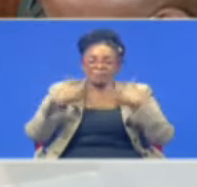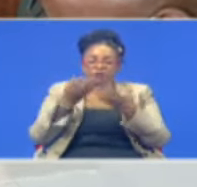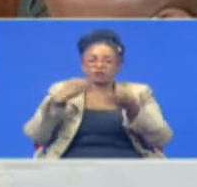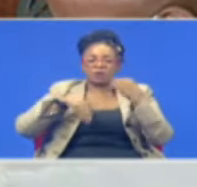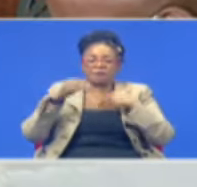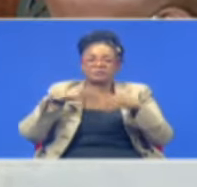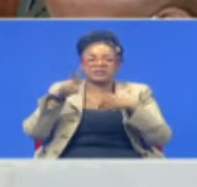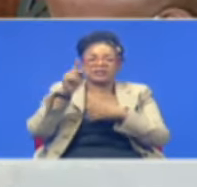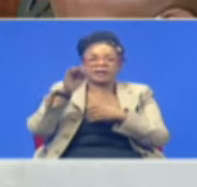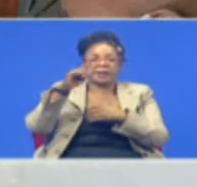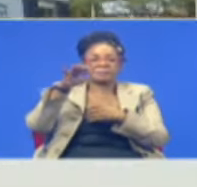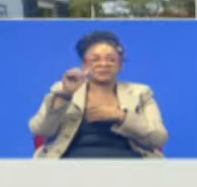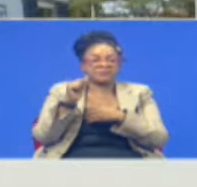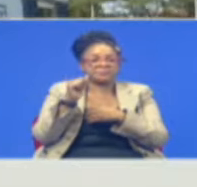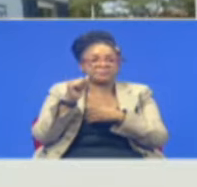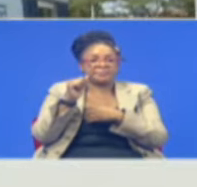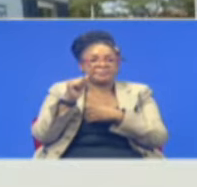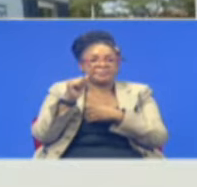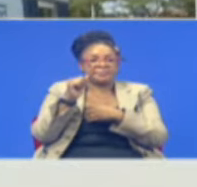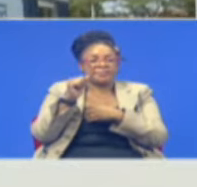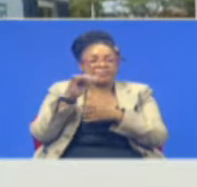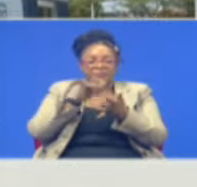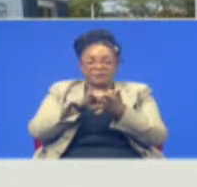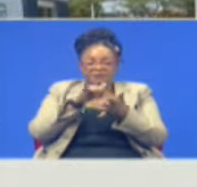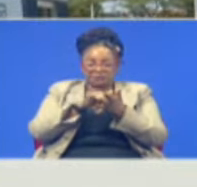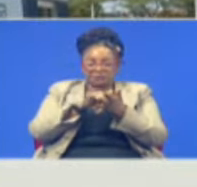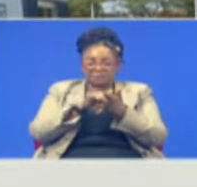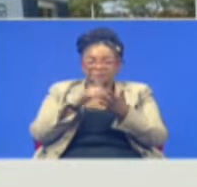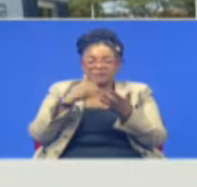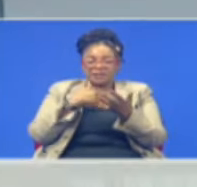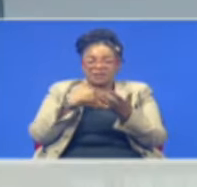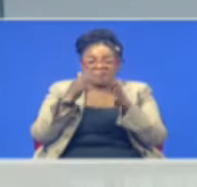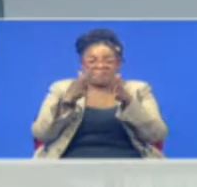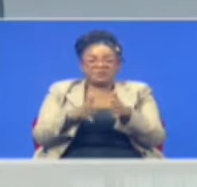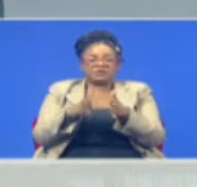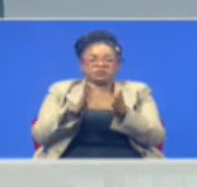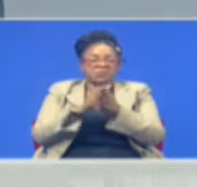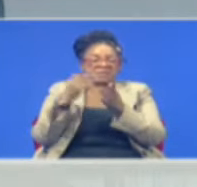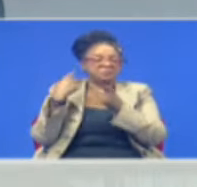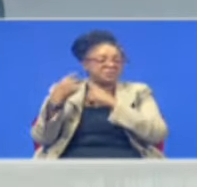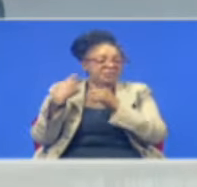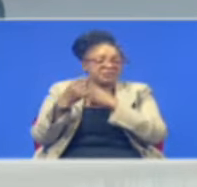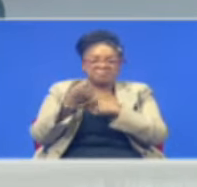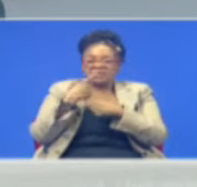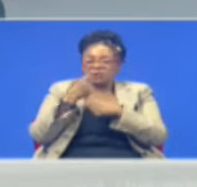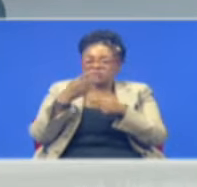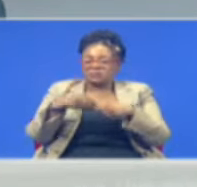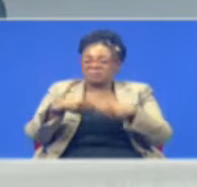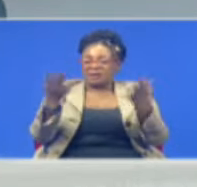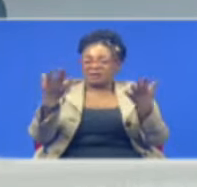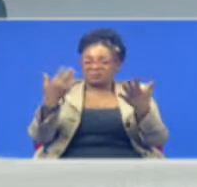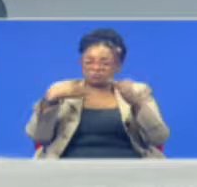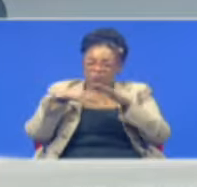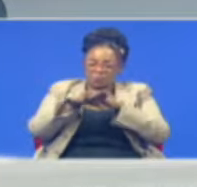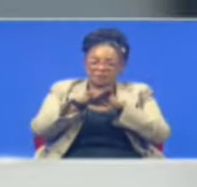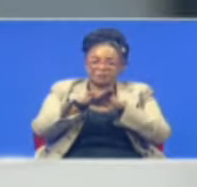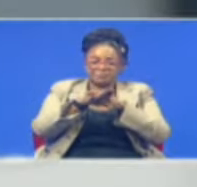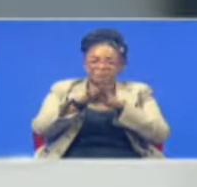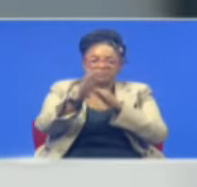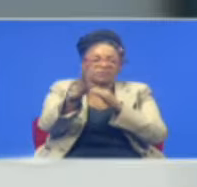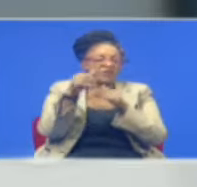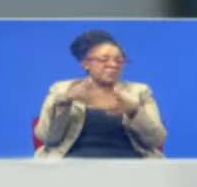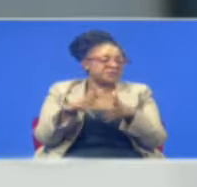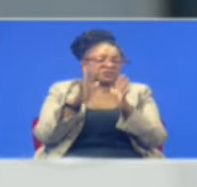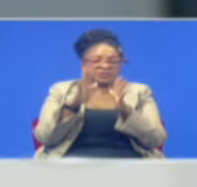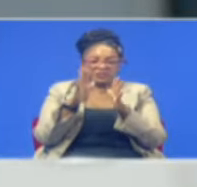Kenya Medical Supplies Authority that saw persons with no experience in medical supplies walk in off the street and